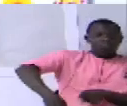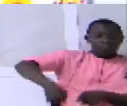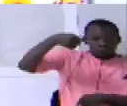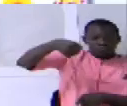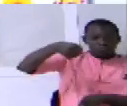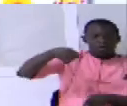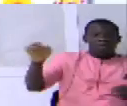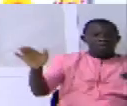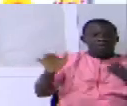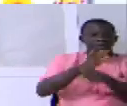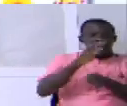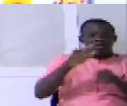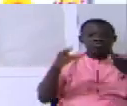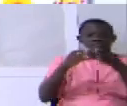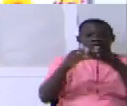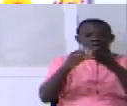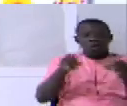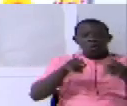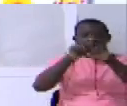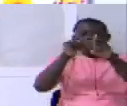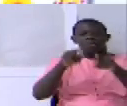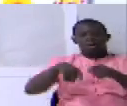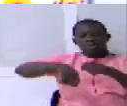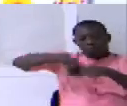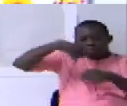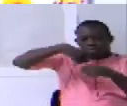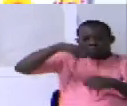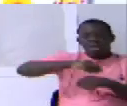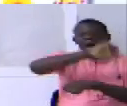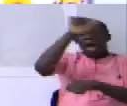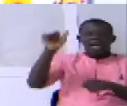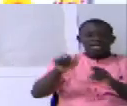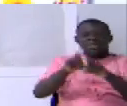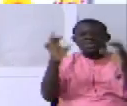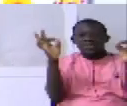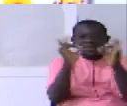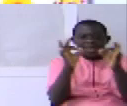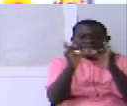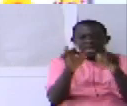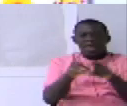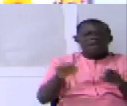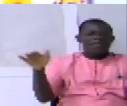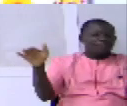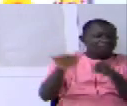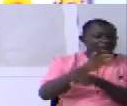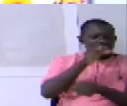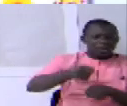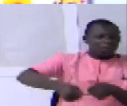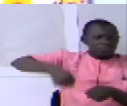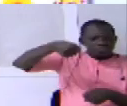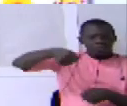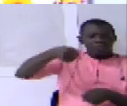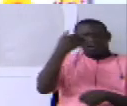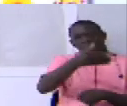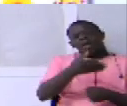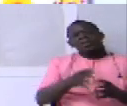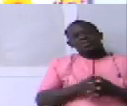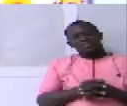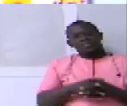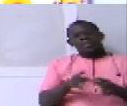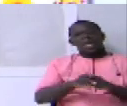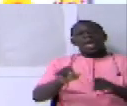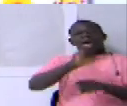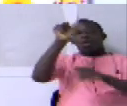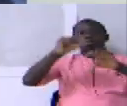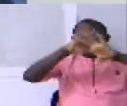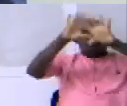pap, rice. Modo le ekajale nyin kulupana balbe faring pap nyin na mono nyin na animano men ka fay. And it's